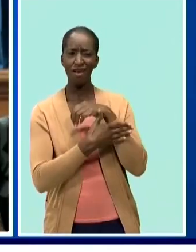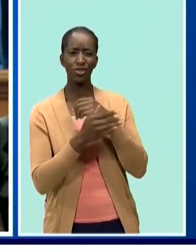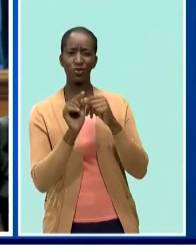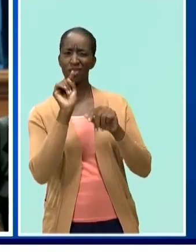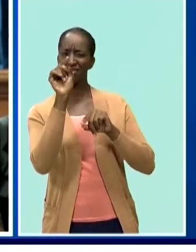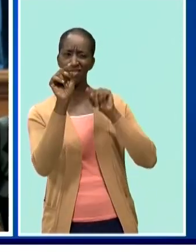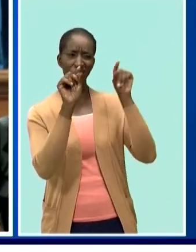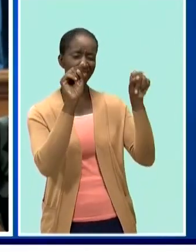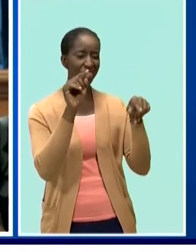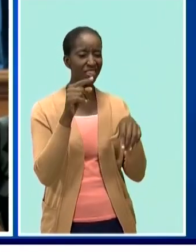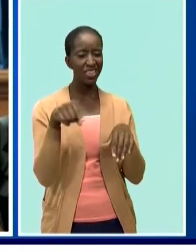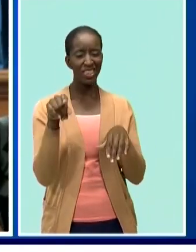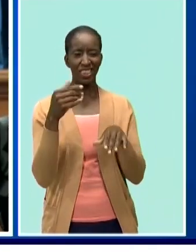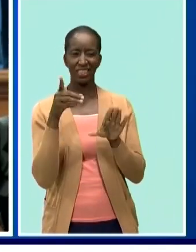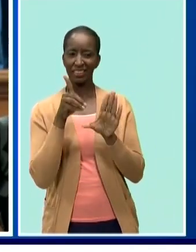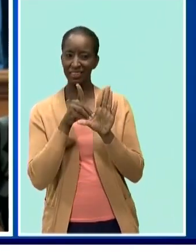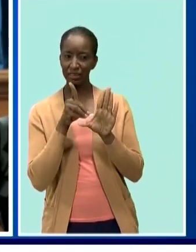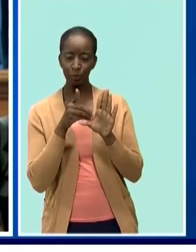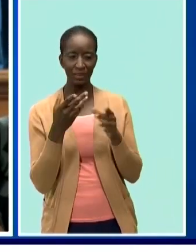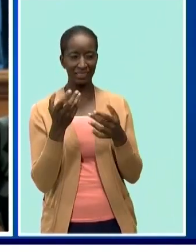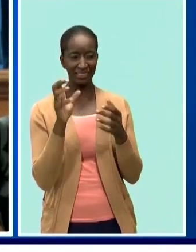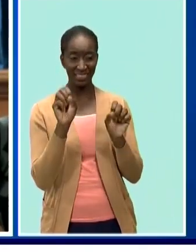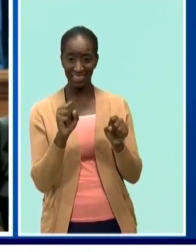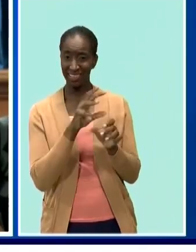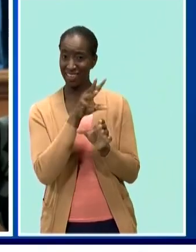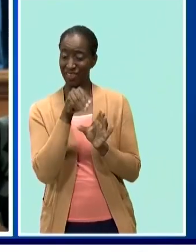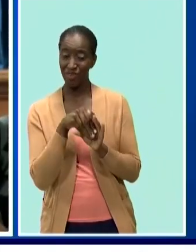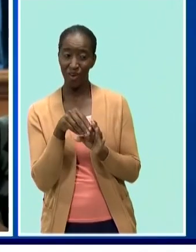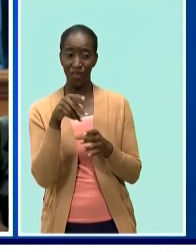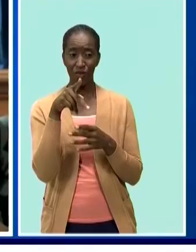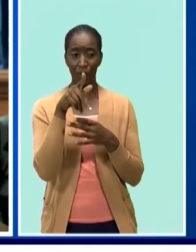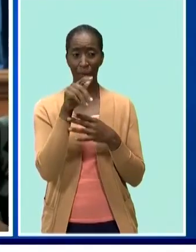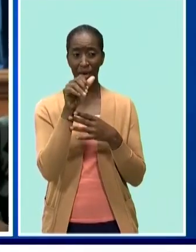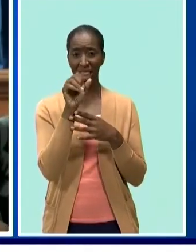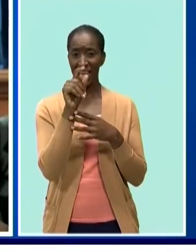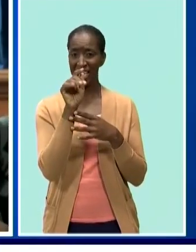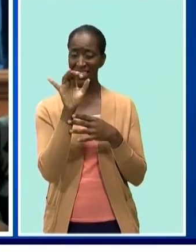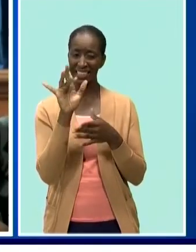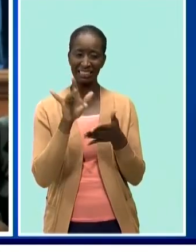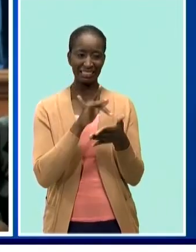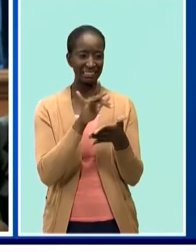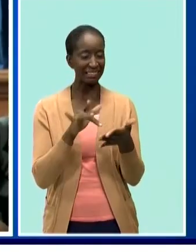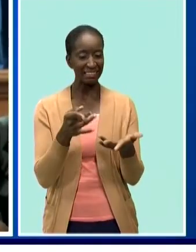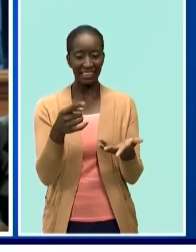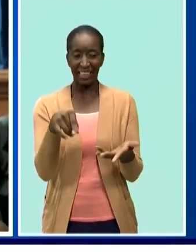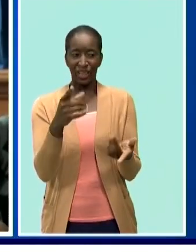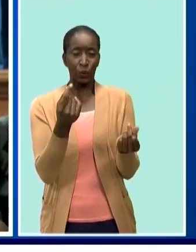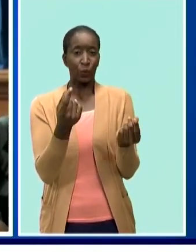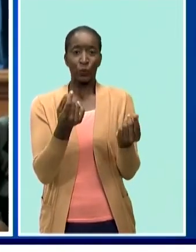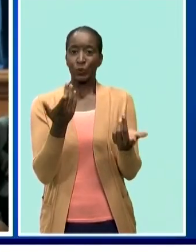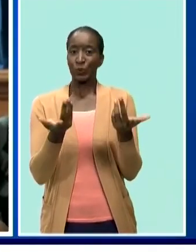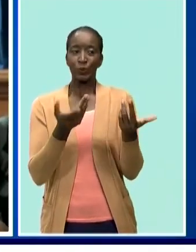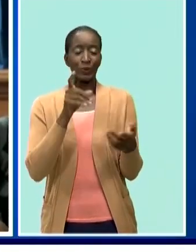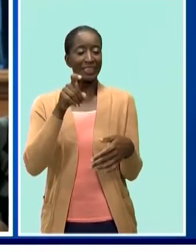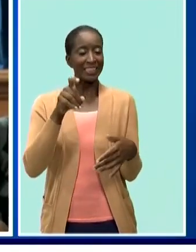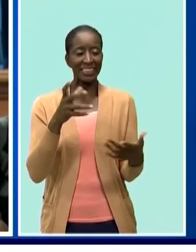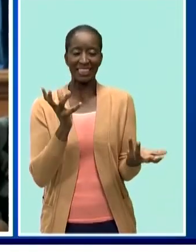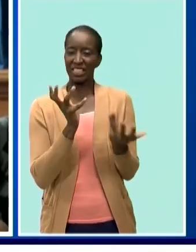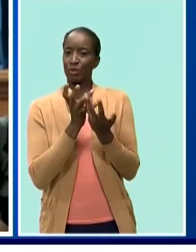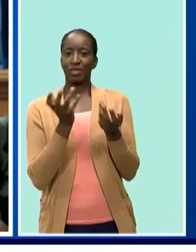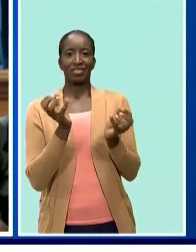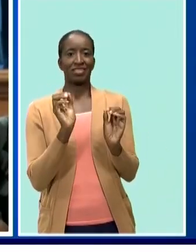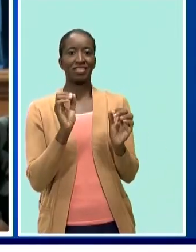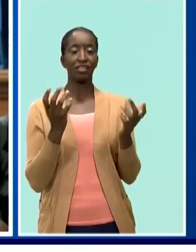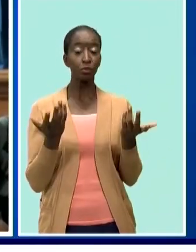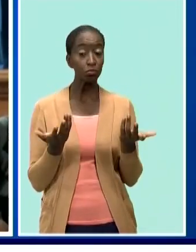feel completely left out of the movement. And you're talking about a small percentage of straws at the end of the day that we could probably specially order through the government to